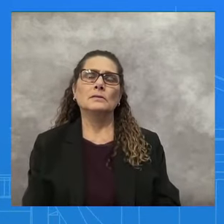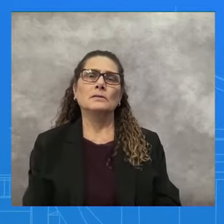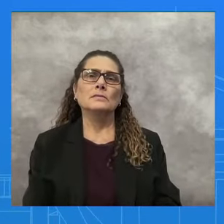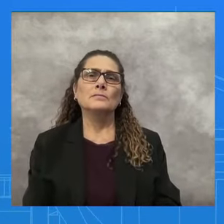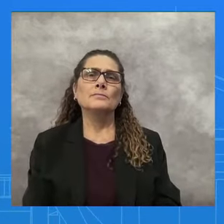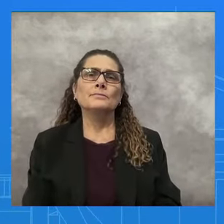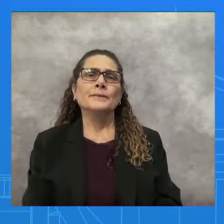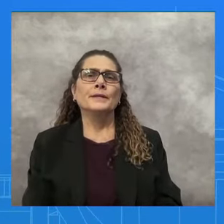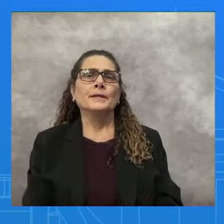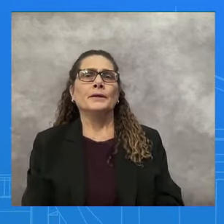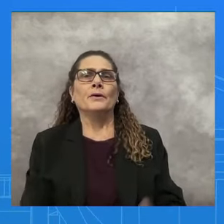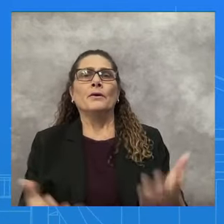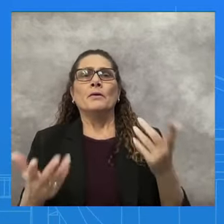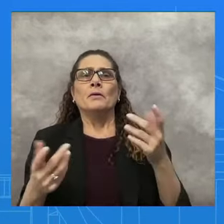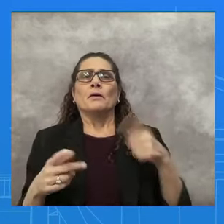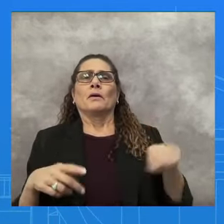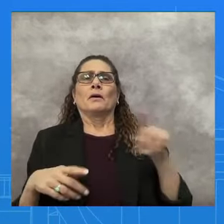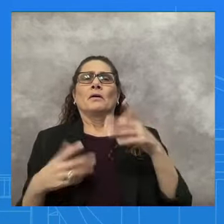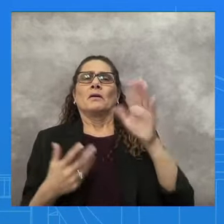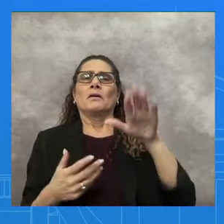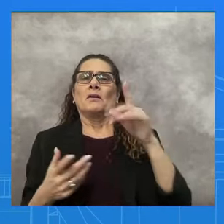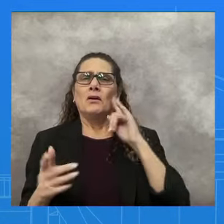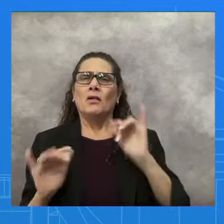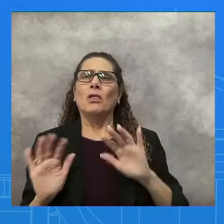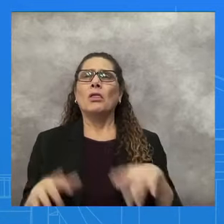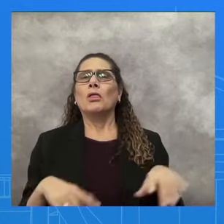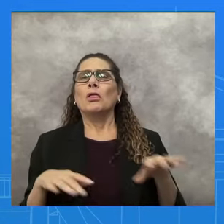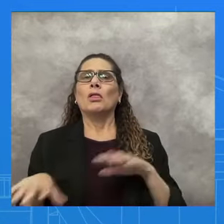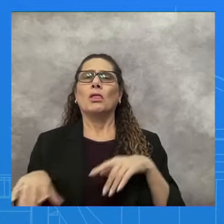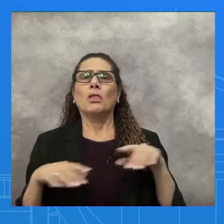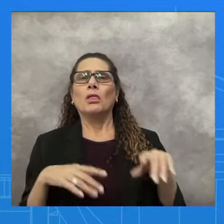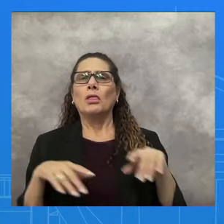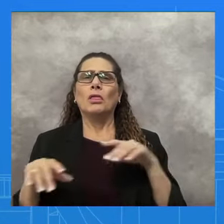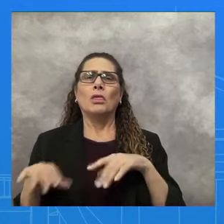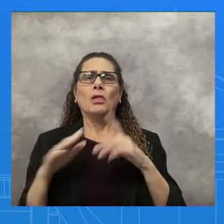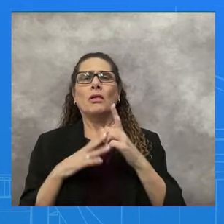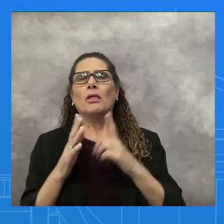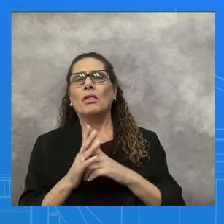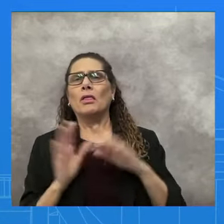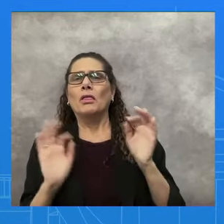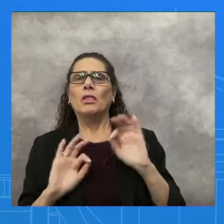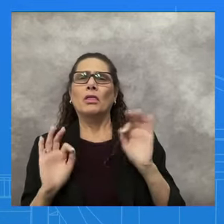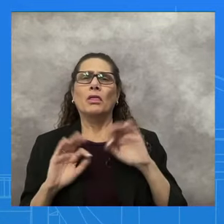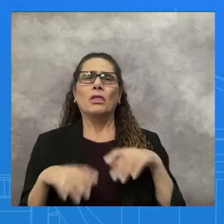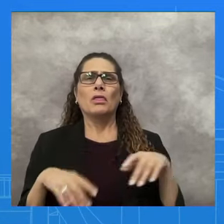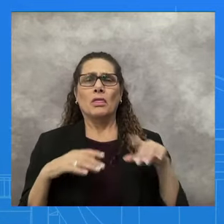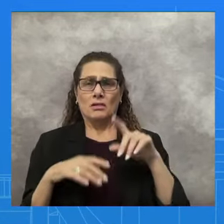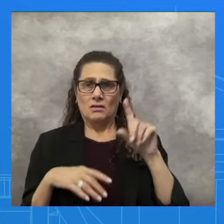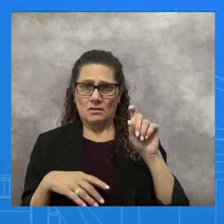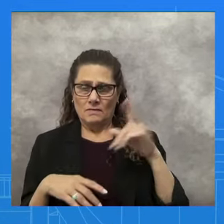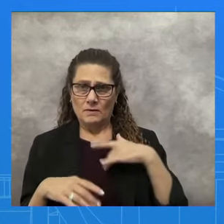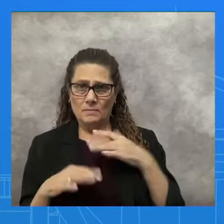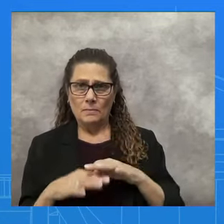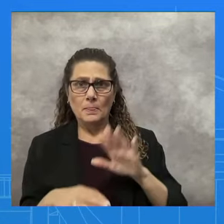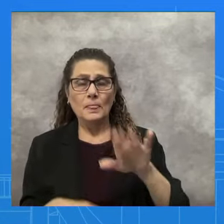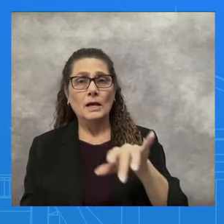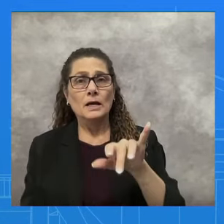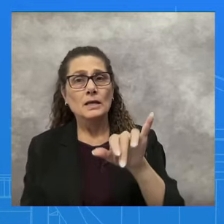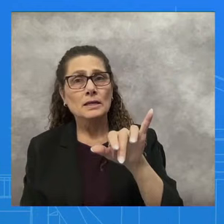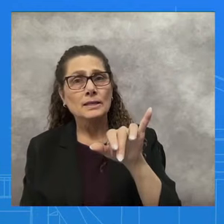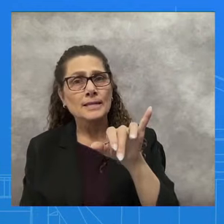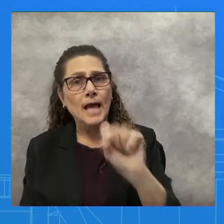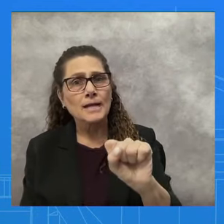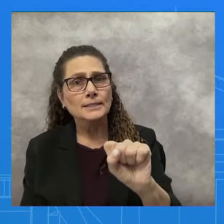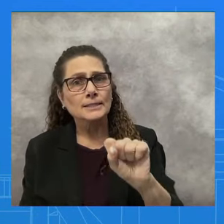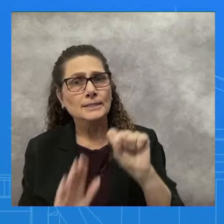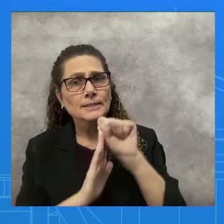level that the state legislatures Look, aren't? We believe it. Yes, obviously it's an issue at state legislative levels, but we've also lifted up some of these